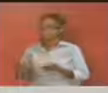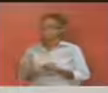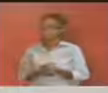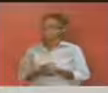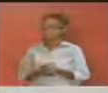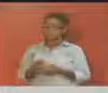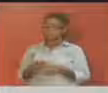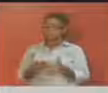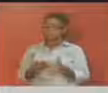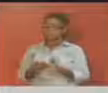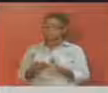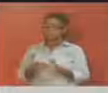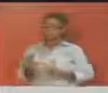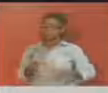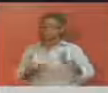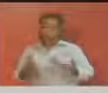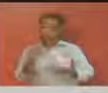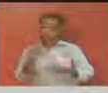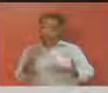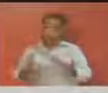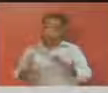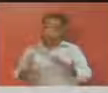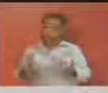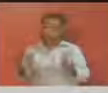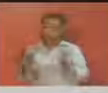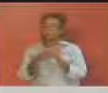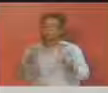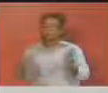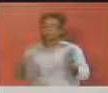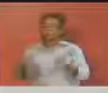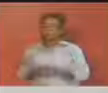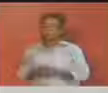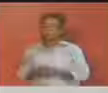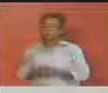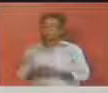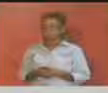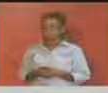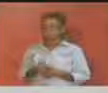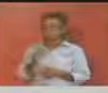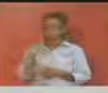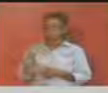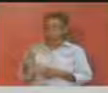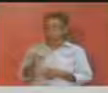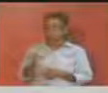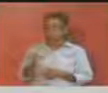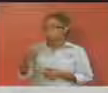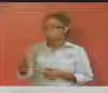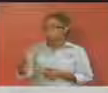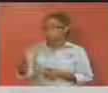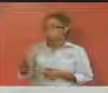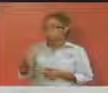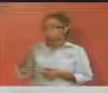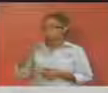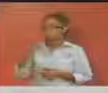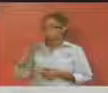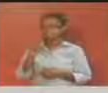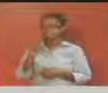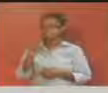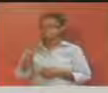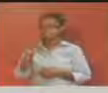has been manufactured for 100 years, and you have 1,000 manufacturers, and you have all of these things in